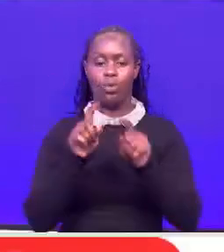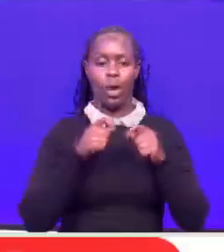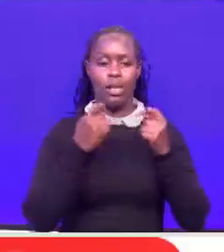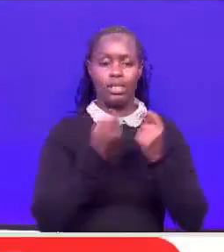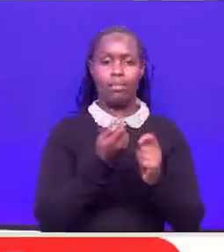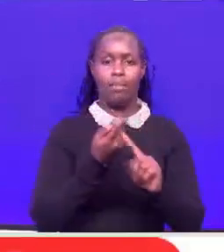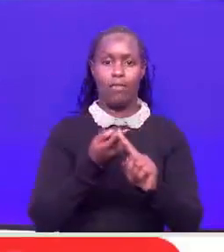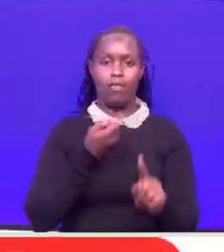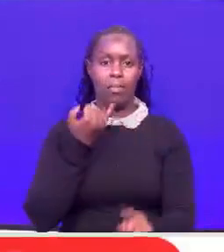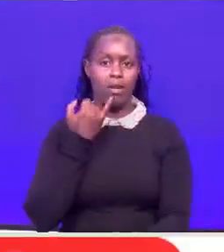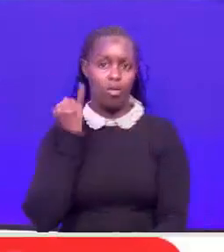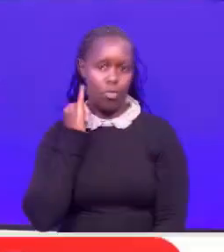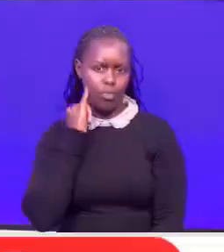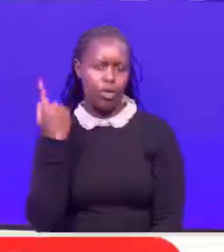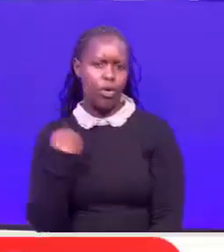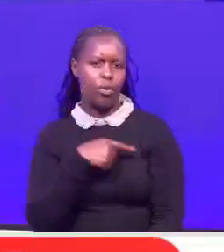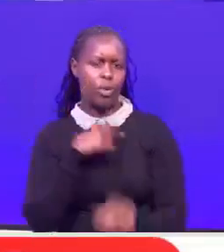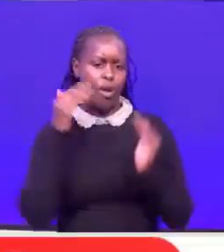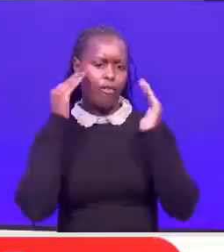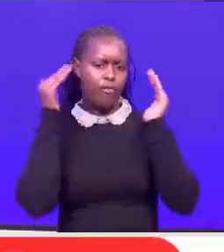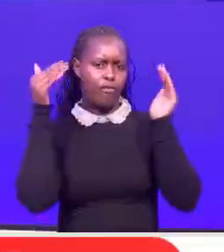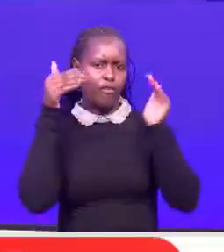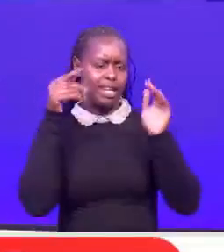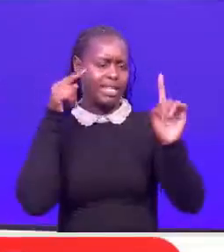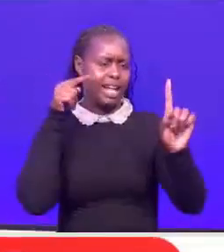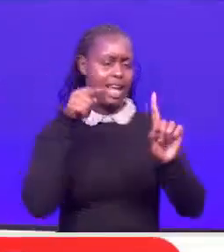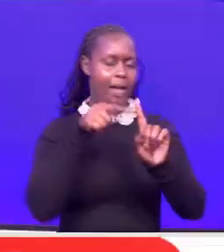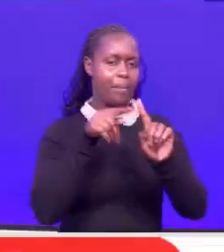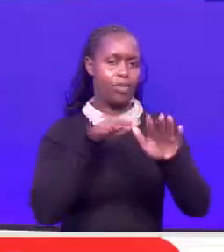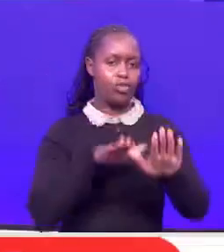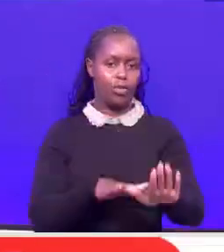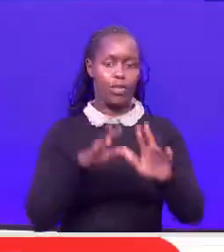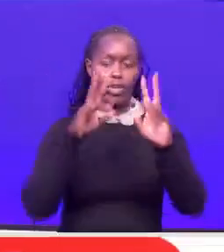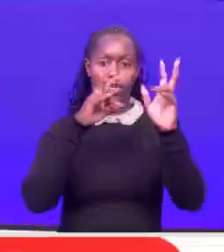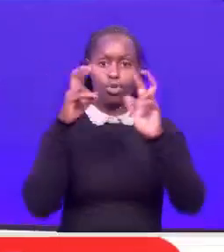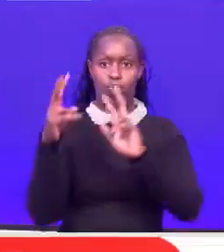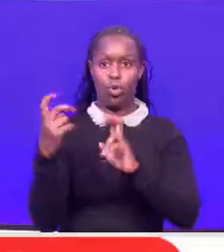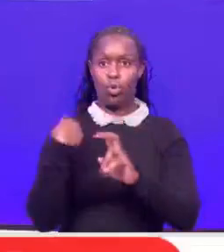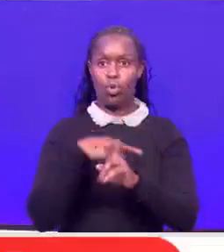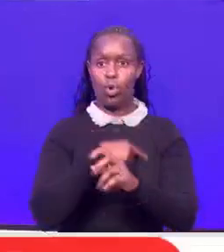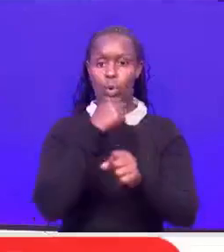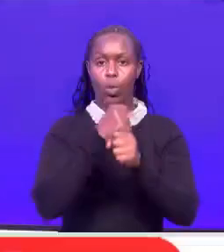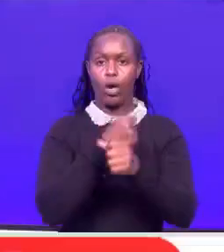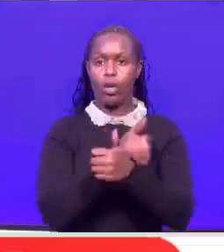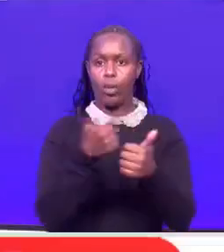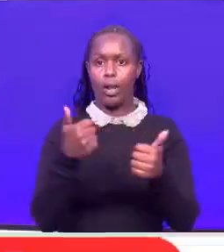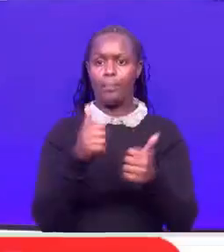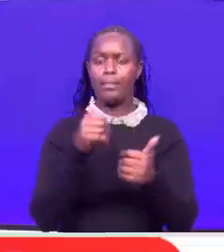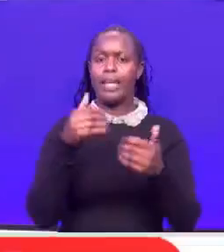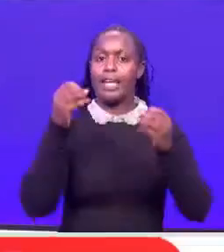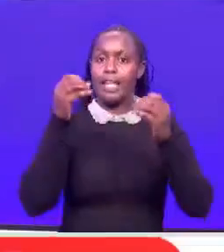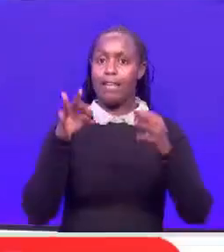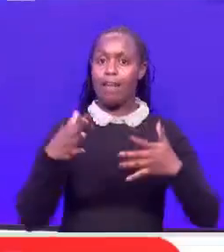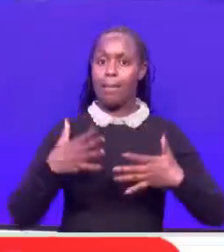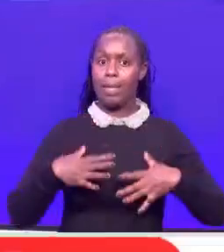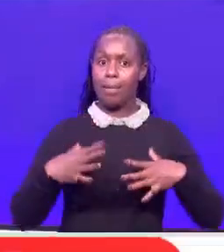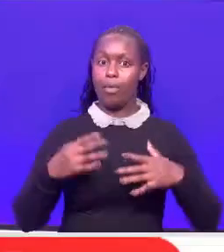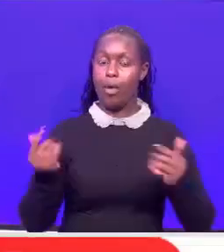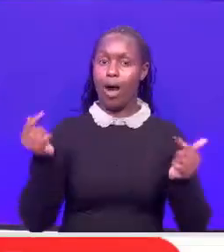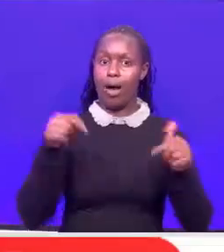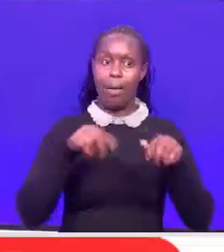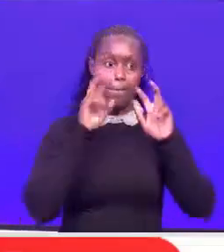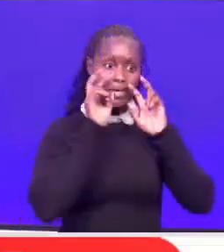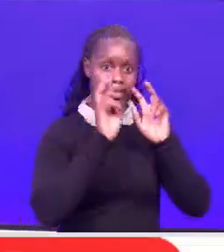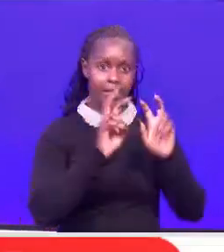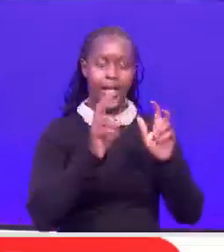on the traffic issue. And then we manage very well traffic, as everybody had seen actually.